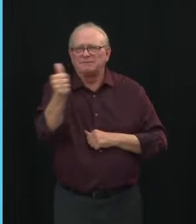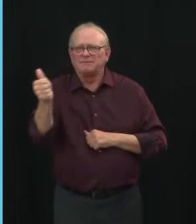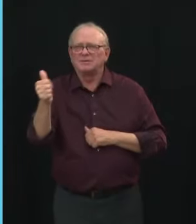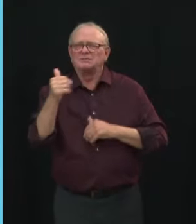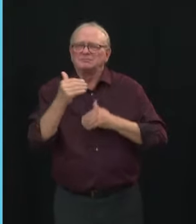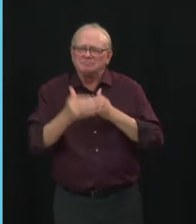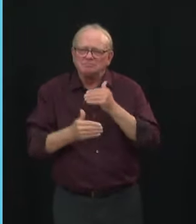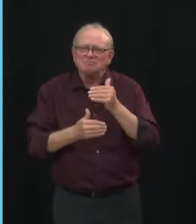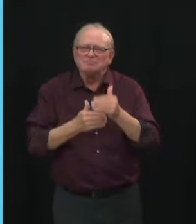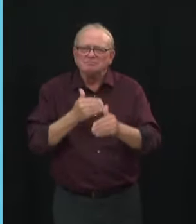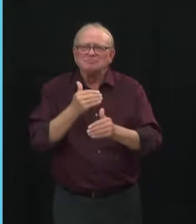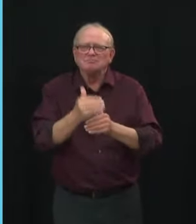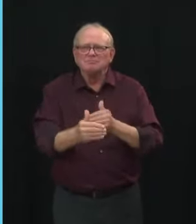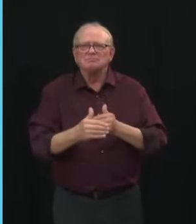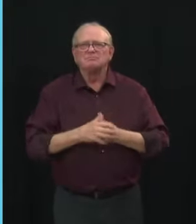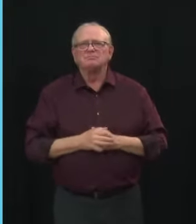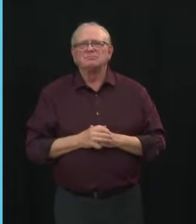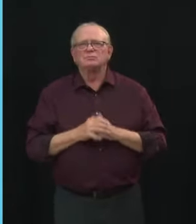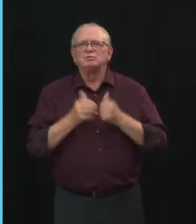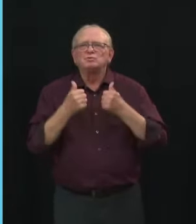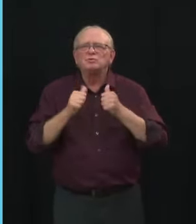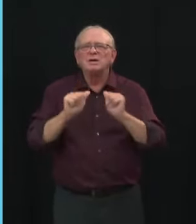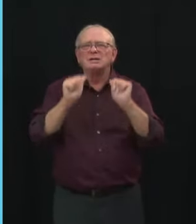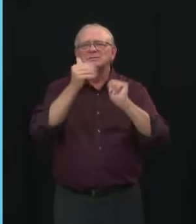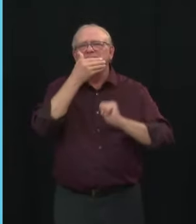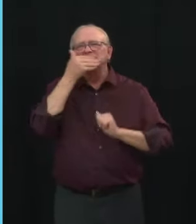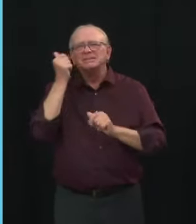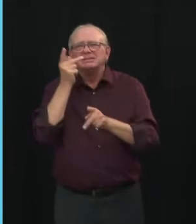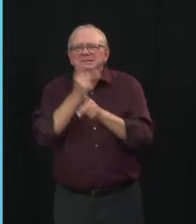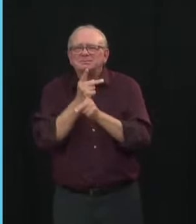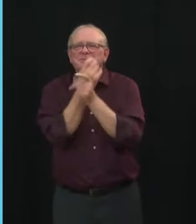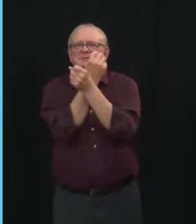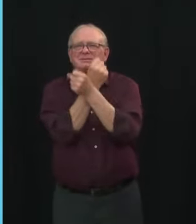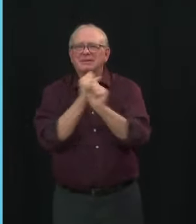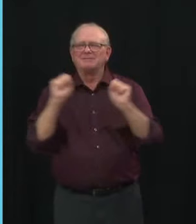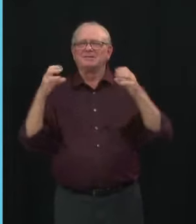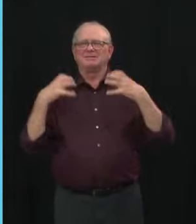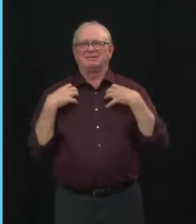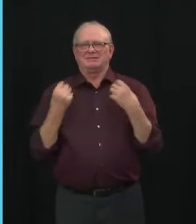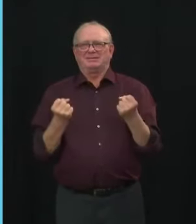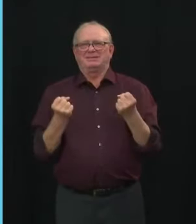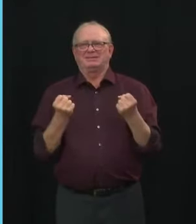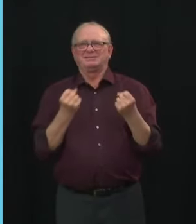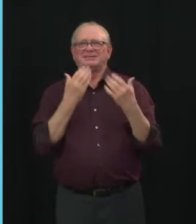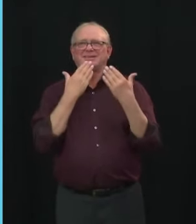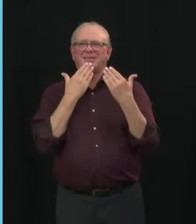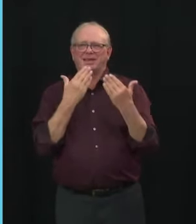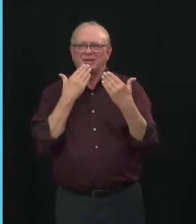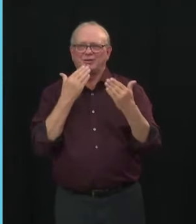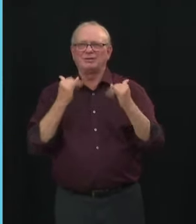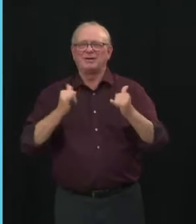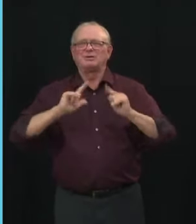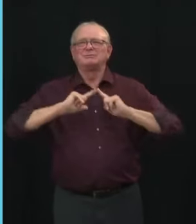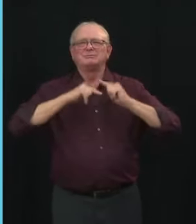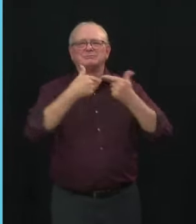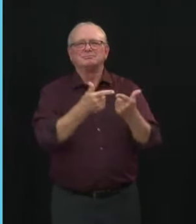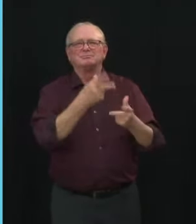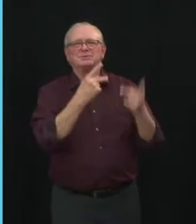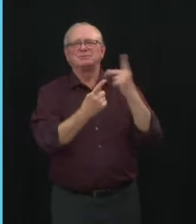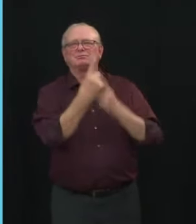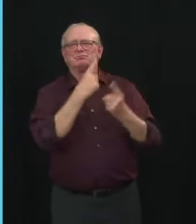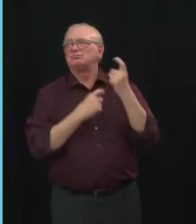and continue to do what we can to keep all of us safe and healthy. Thank you, and we're happy to take questions. Thanks, Dr. Hinshaw and Minister